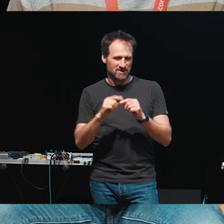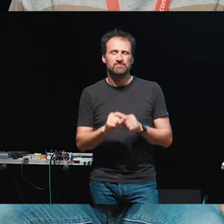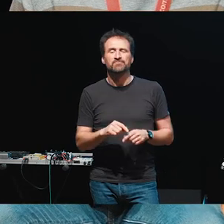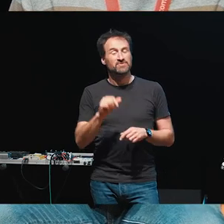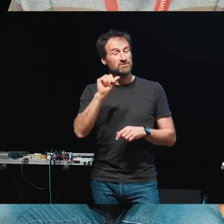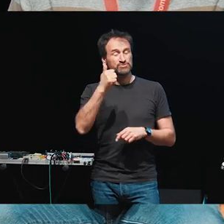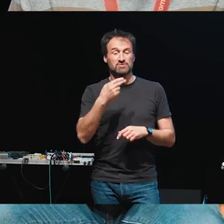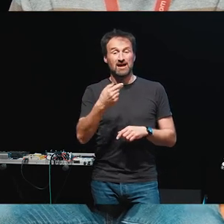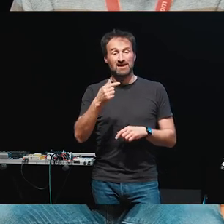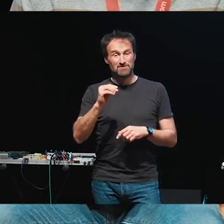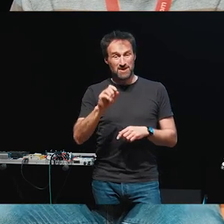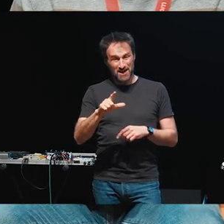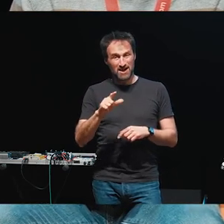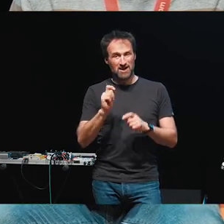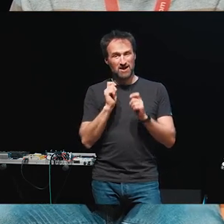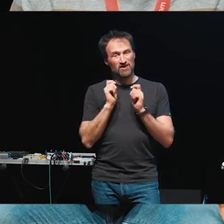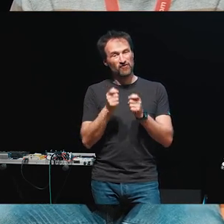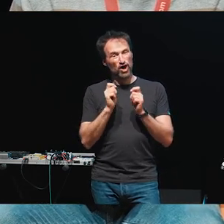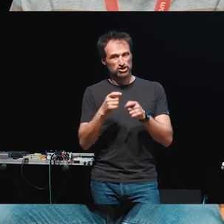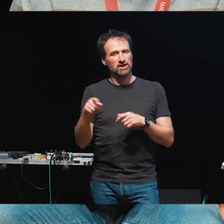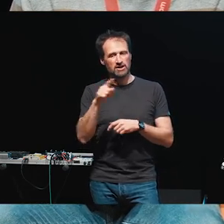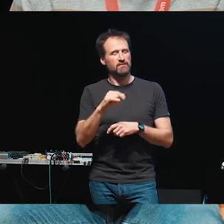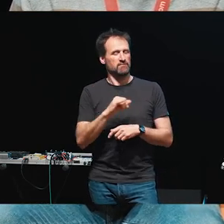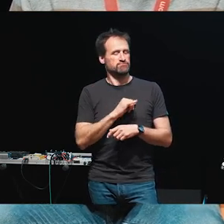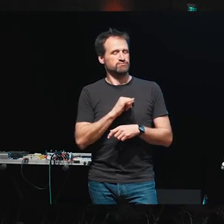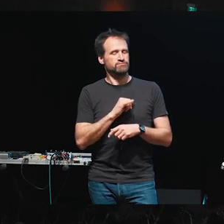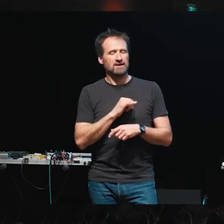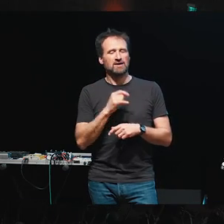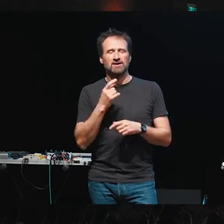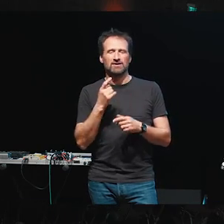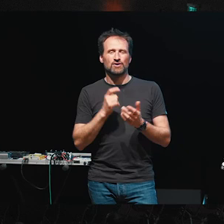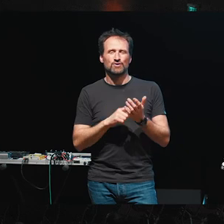the HTML proposal is really interesting because it really looks like